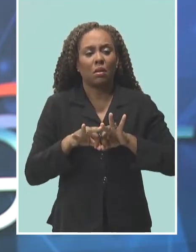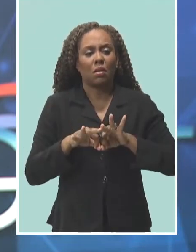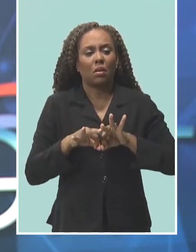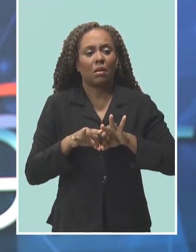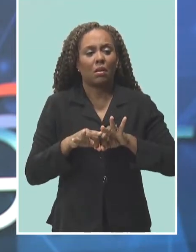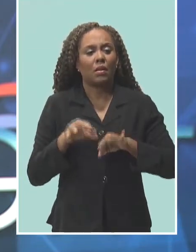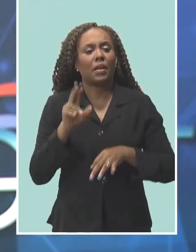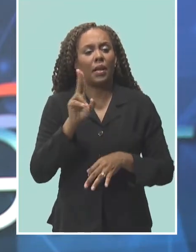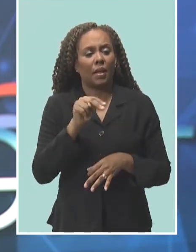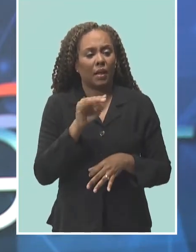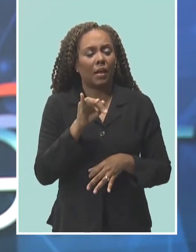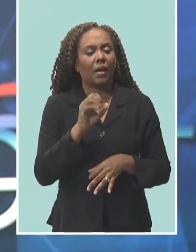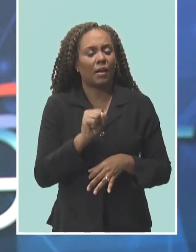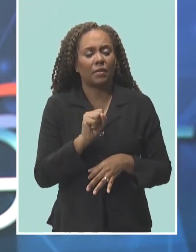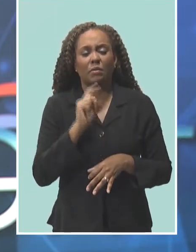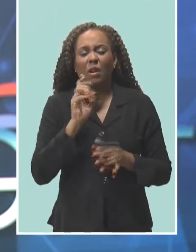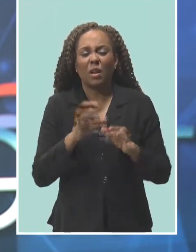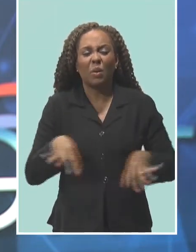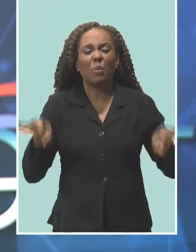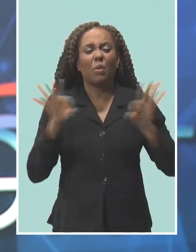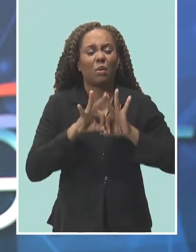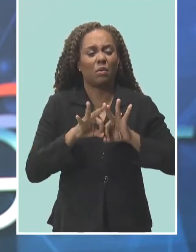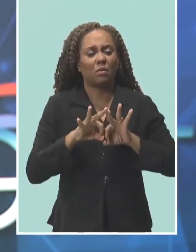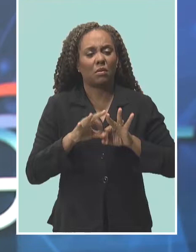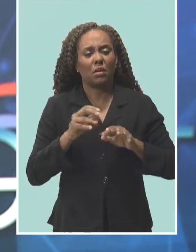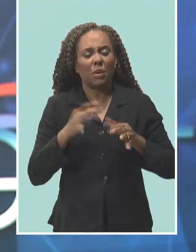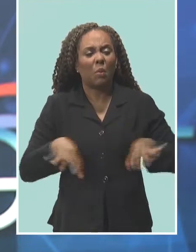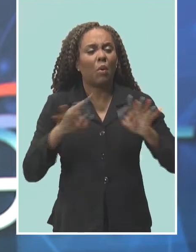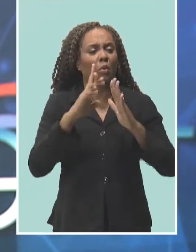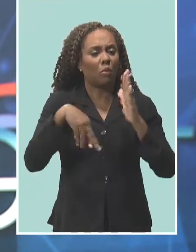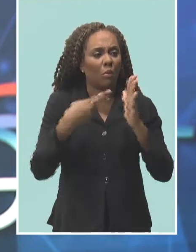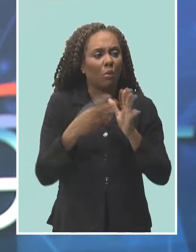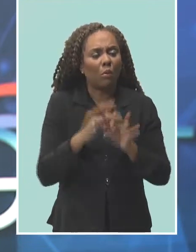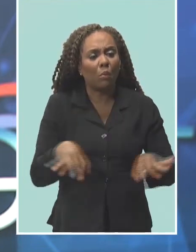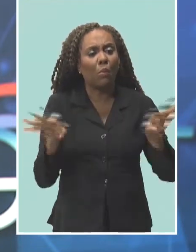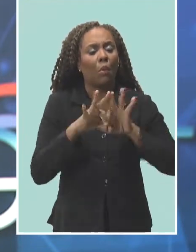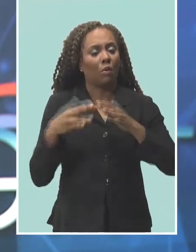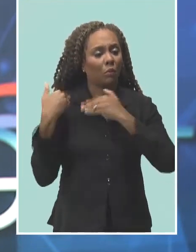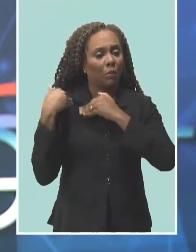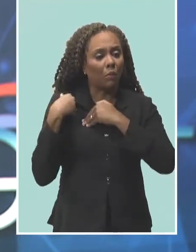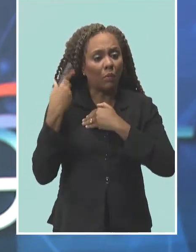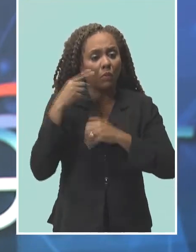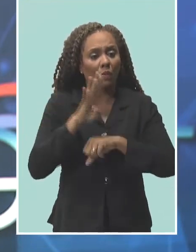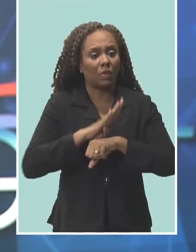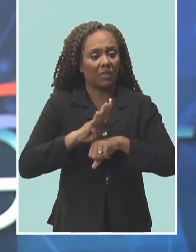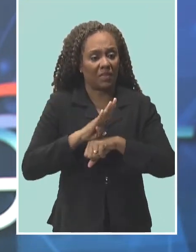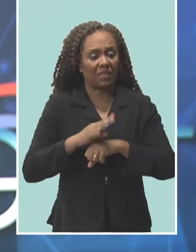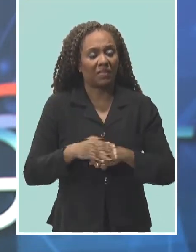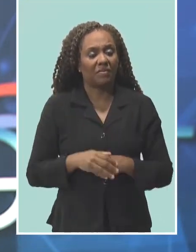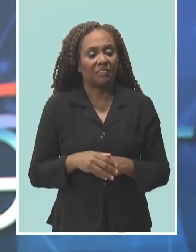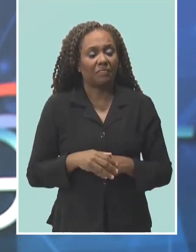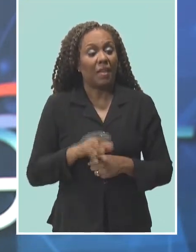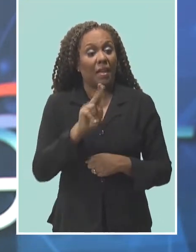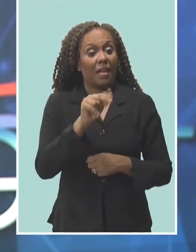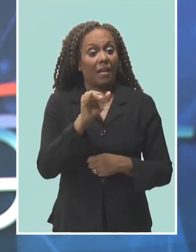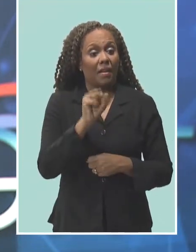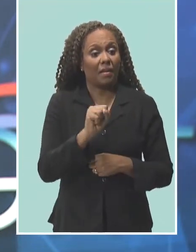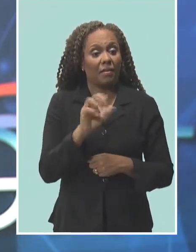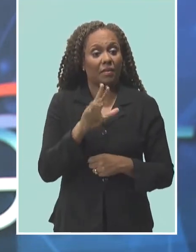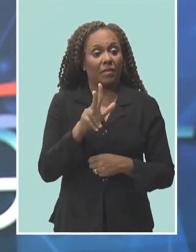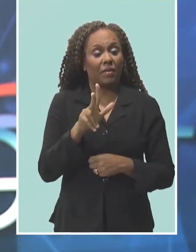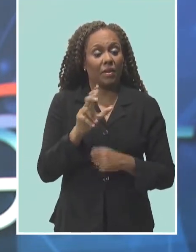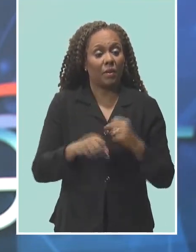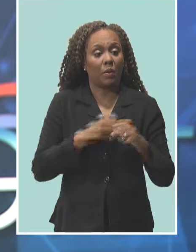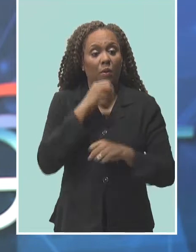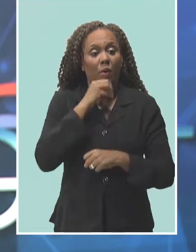that the National Insurance Department plays in Barbados. Ms. Motley says it is no coincidence that at 53 years, the NIS is almost as old as